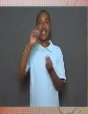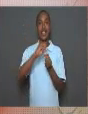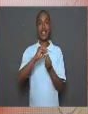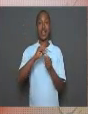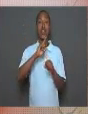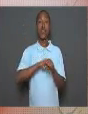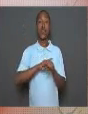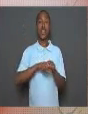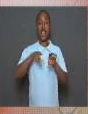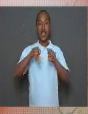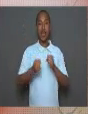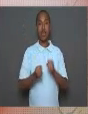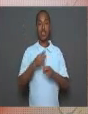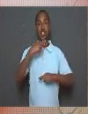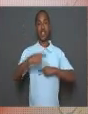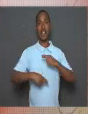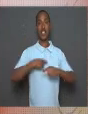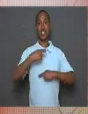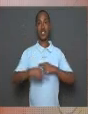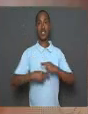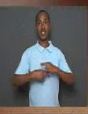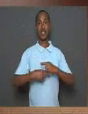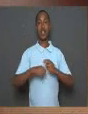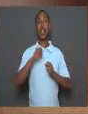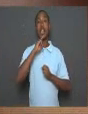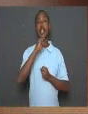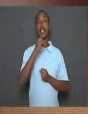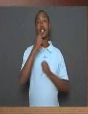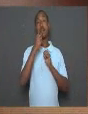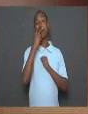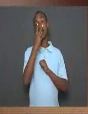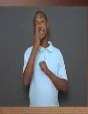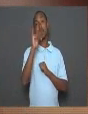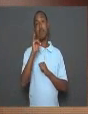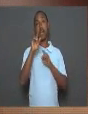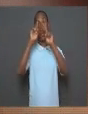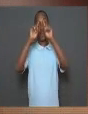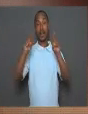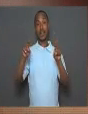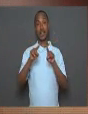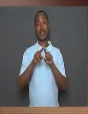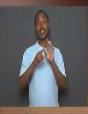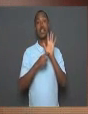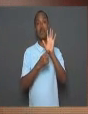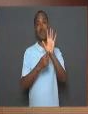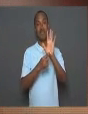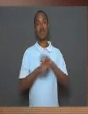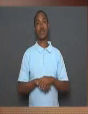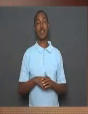added during a decomposition reaction is represented by a delta